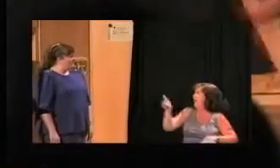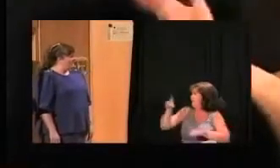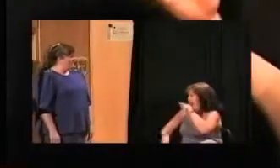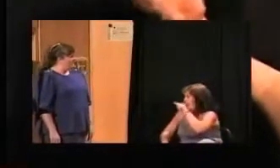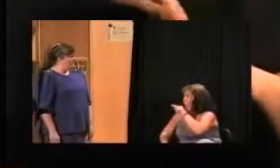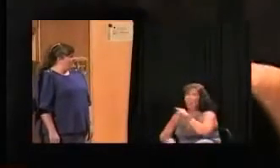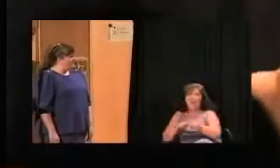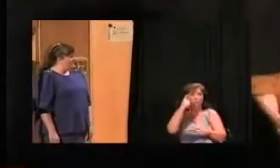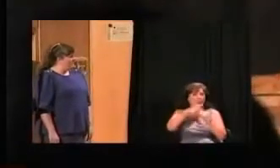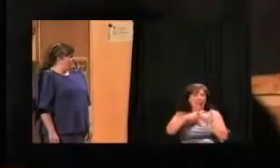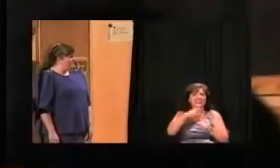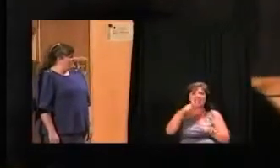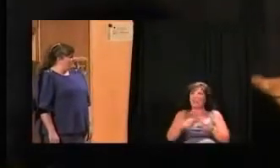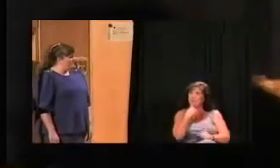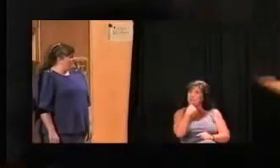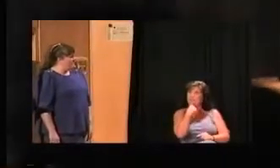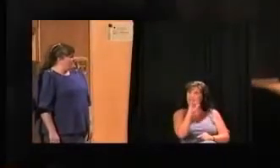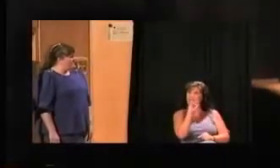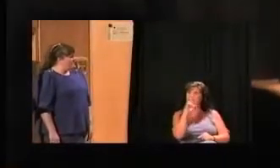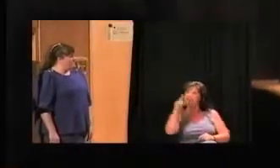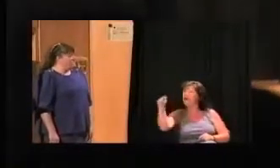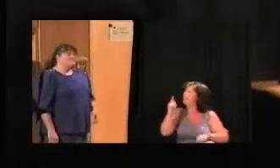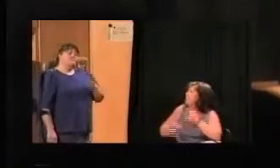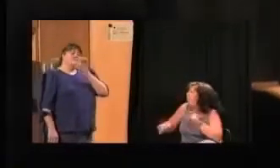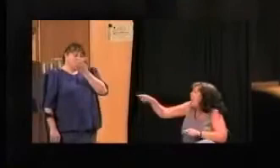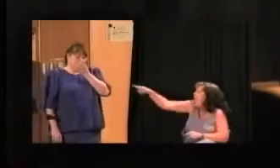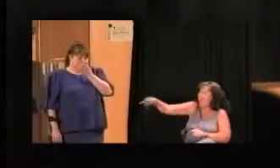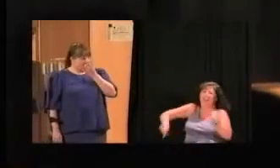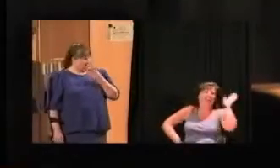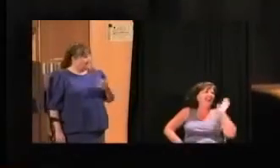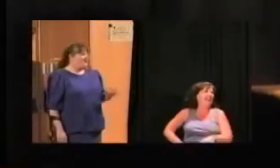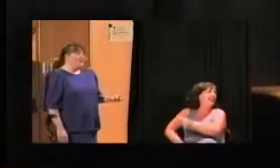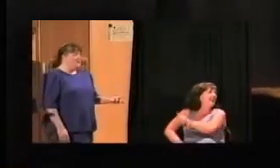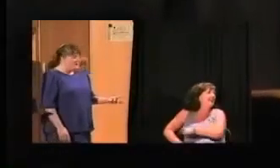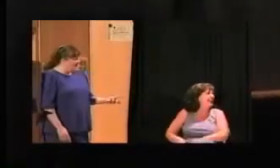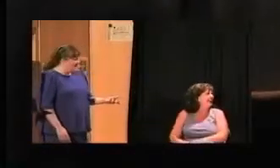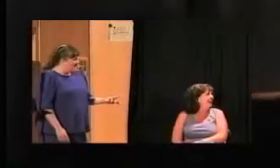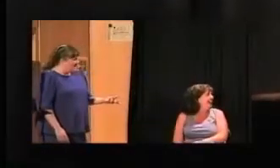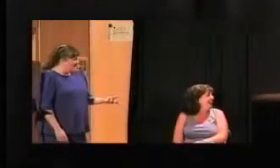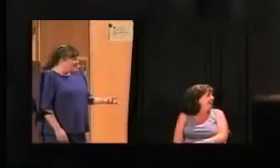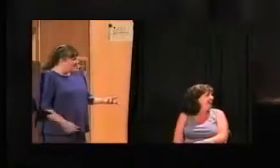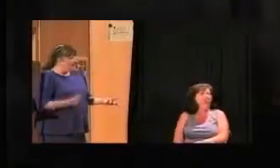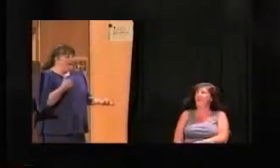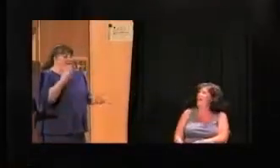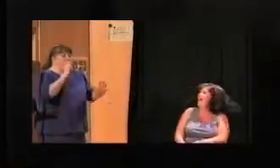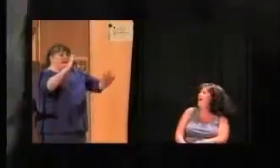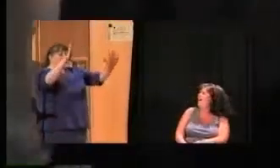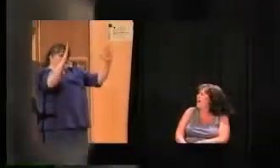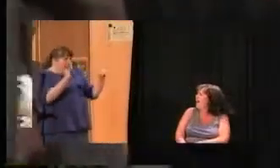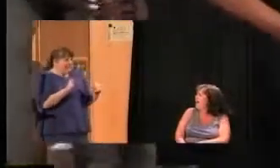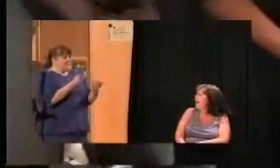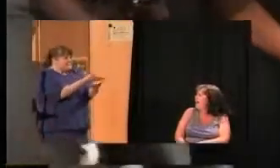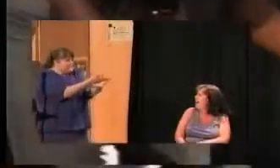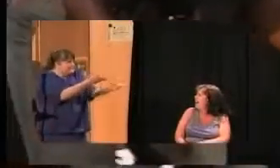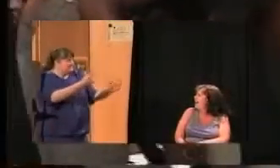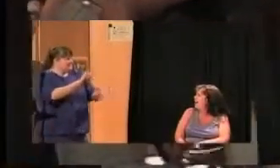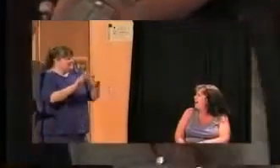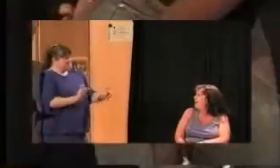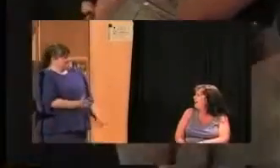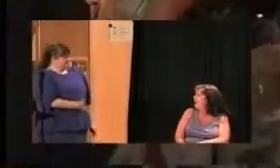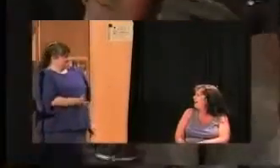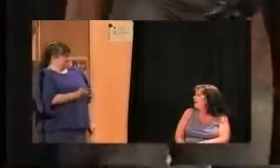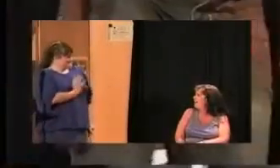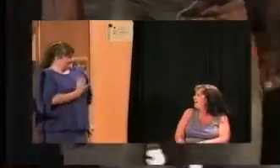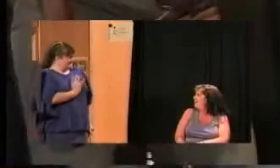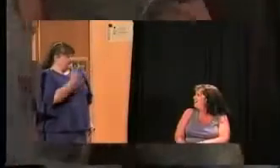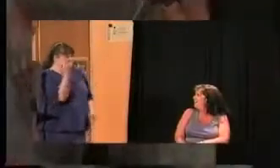can't say it, can you? Is it too much to ask people to have a little consideration when